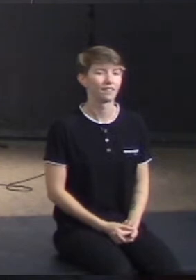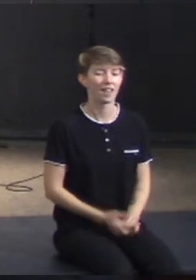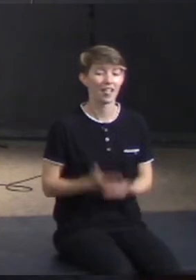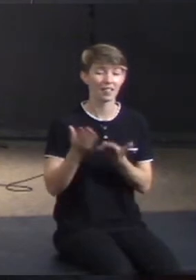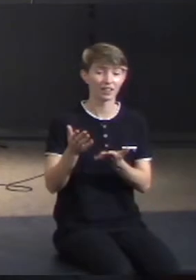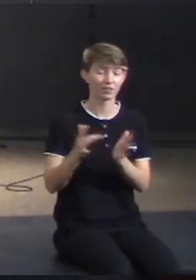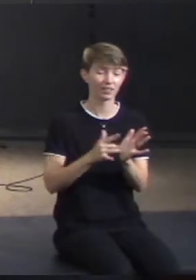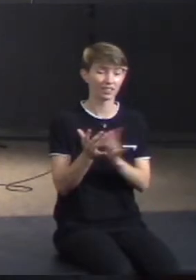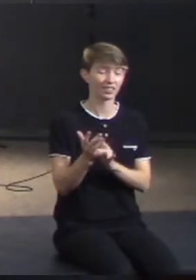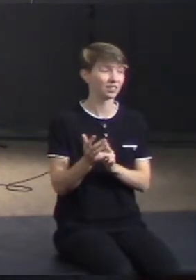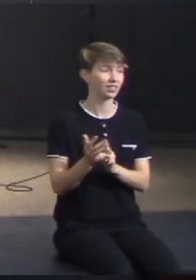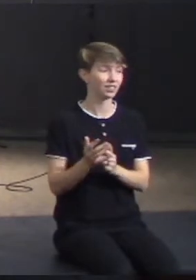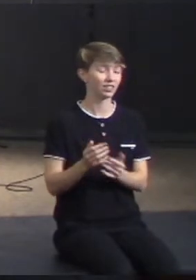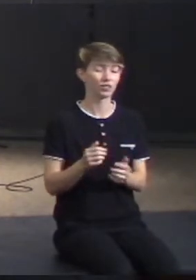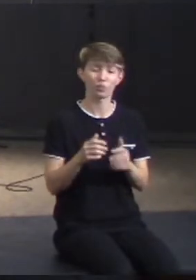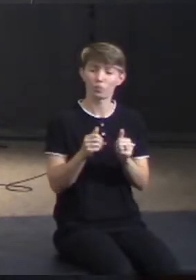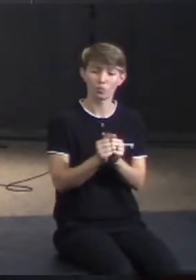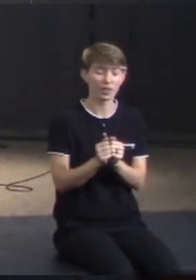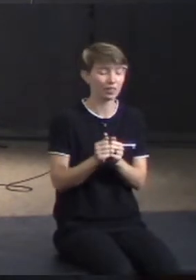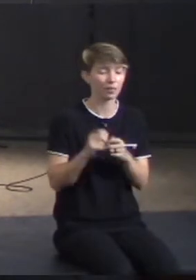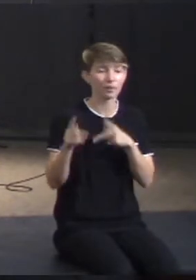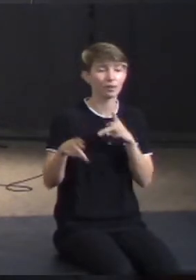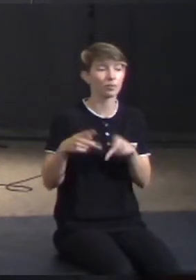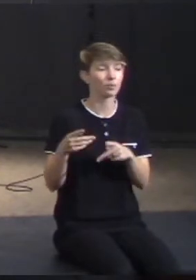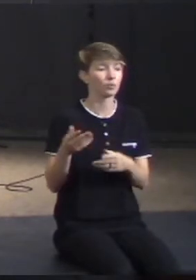There was Jesus just with the people.